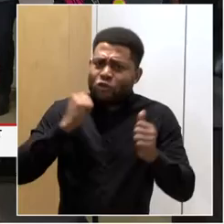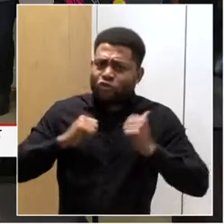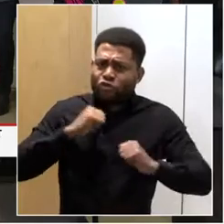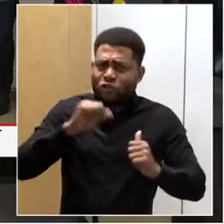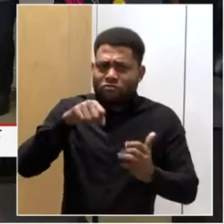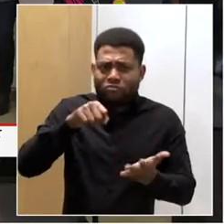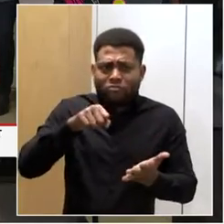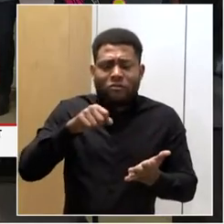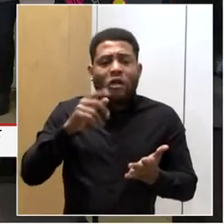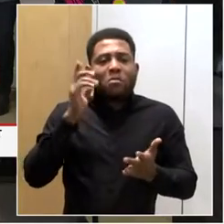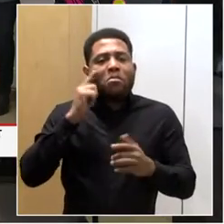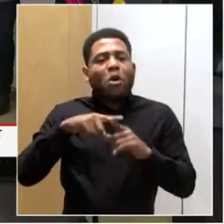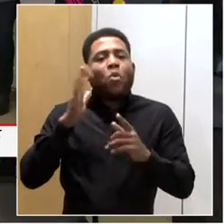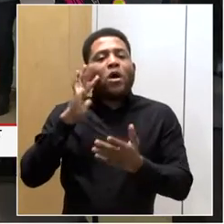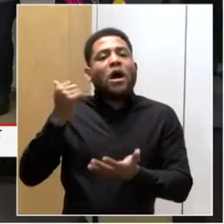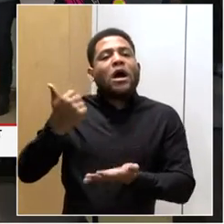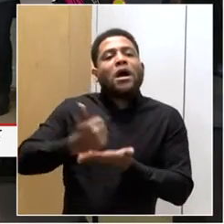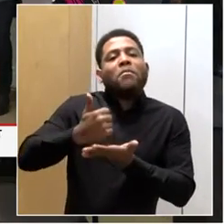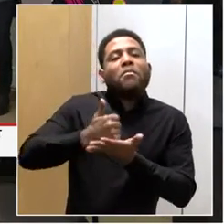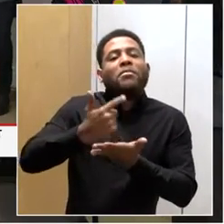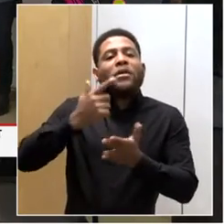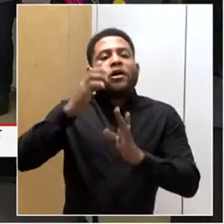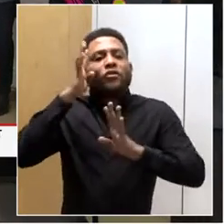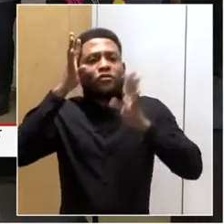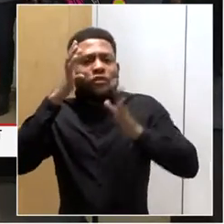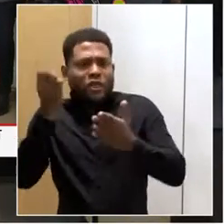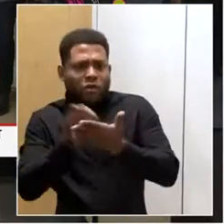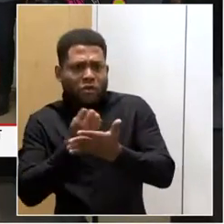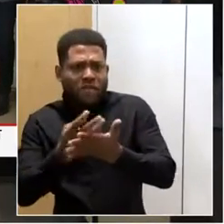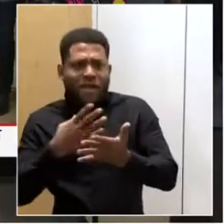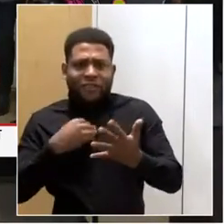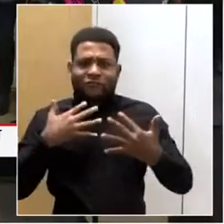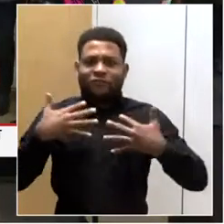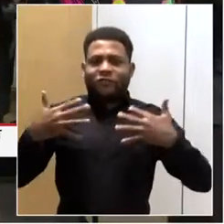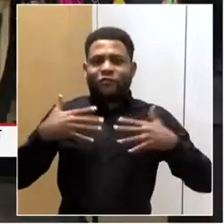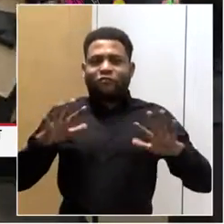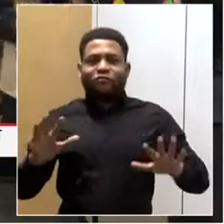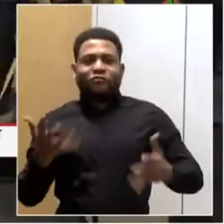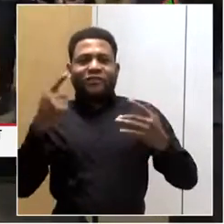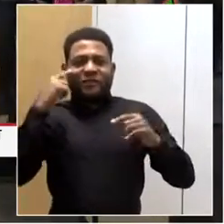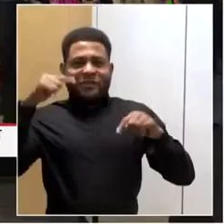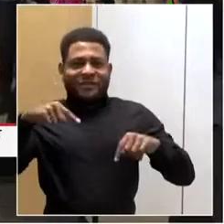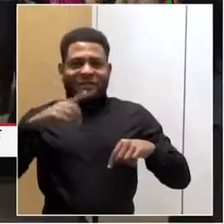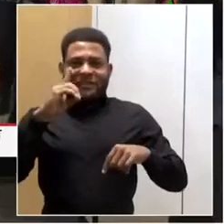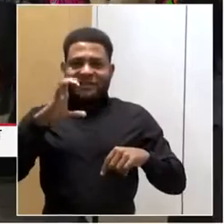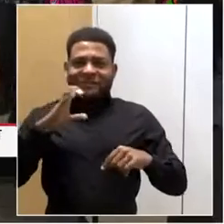economy and also bring vibrancy to our city. Thank you.